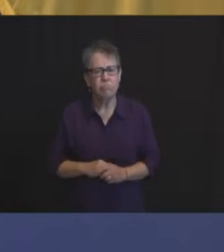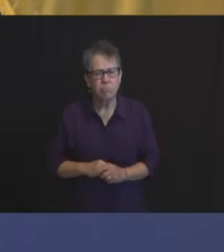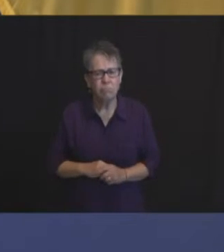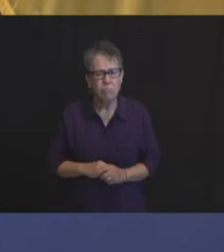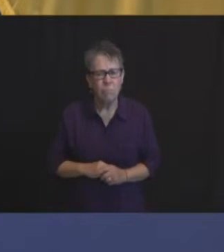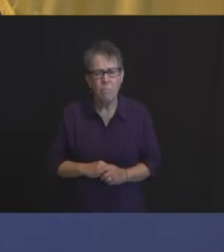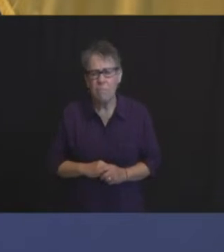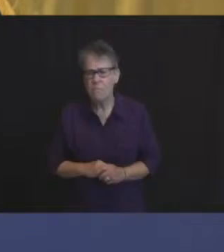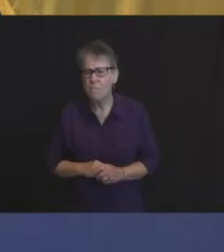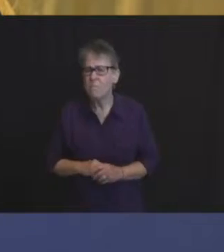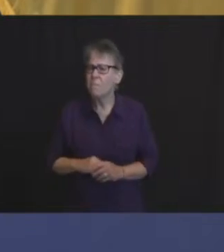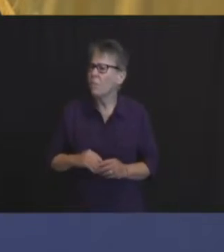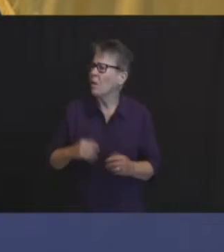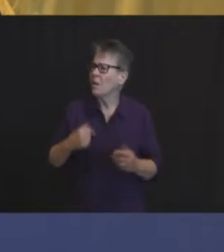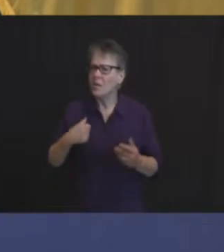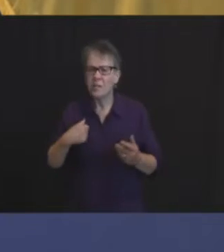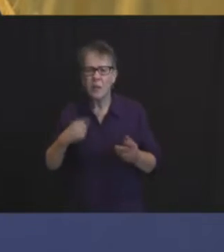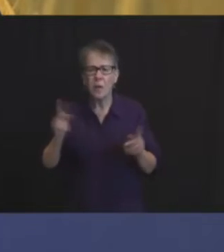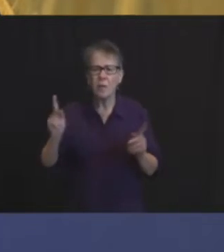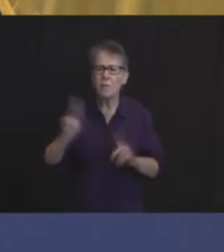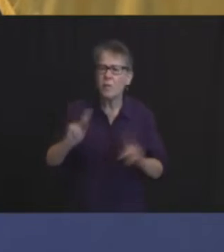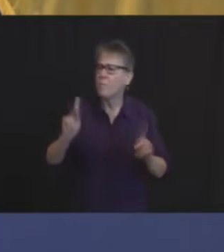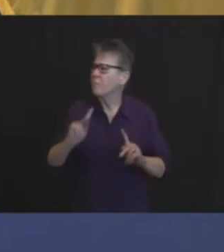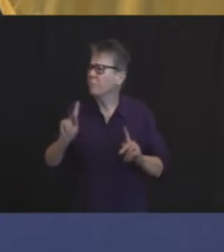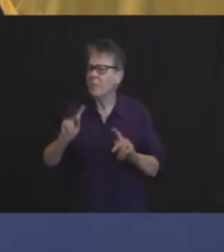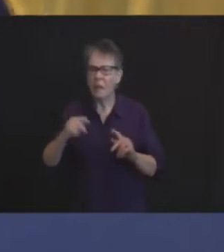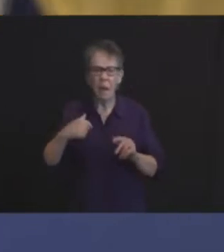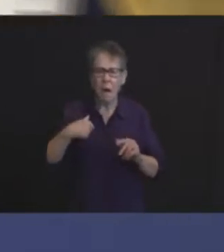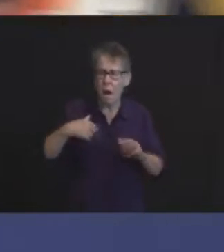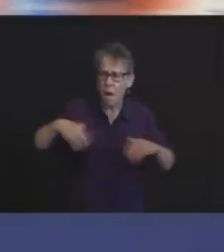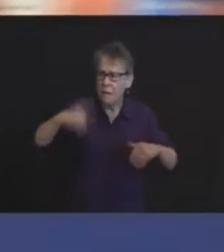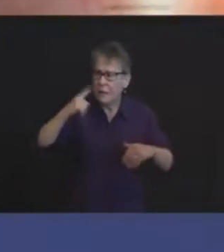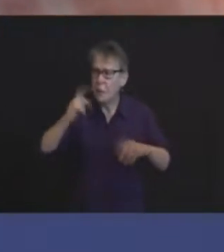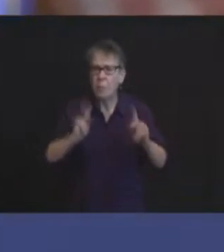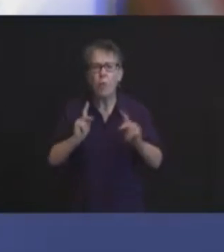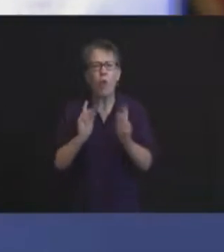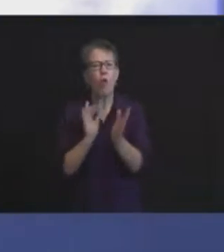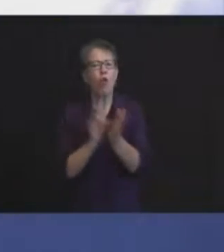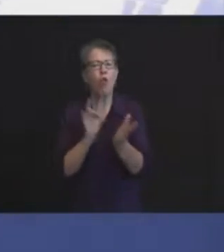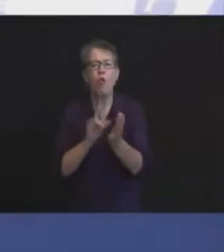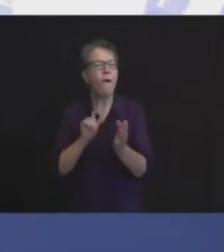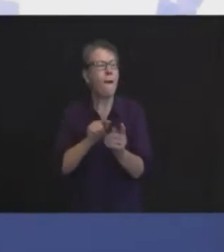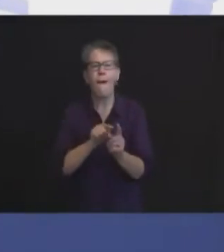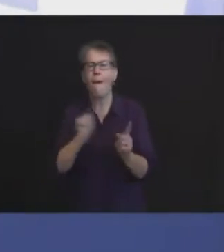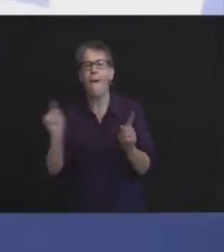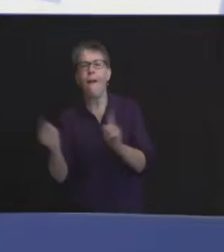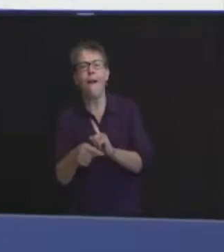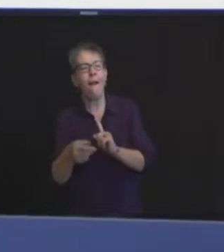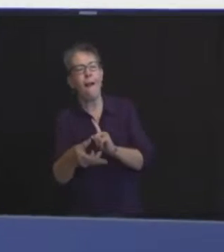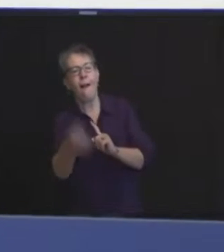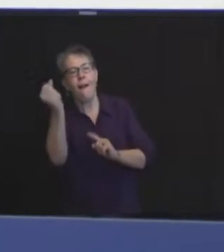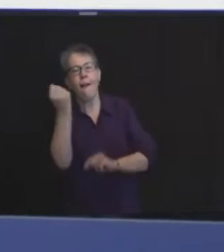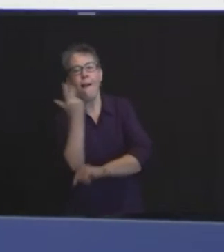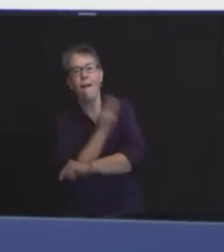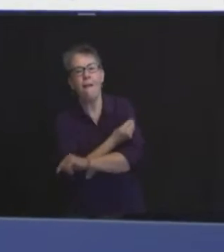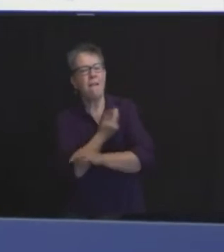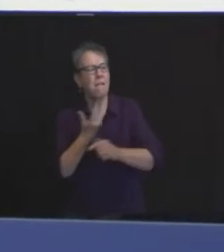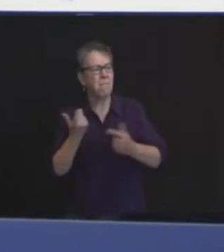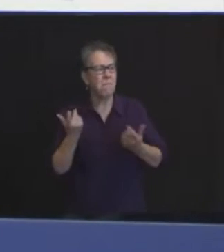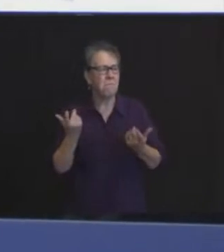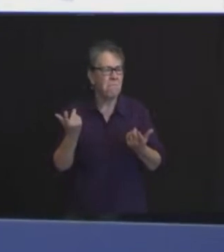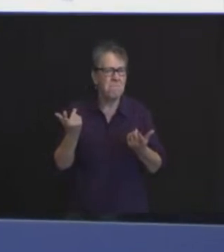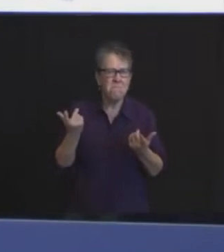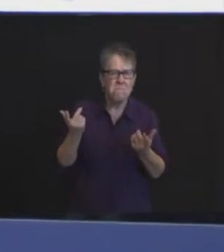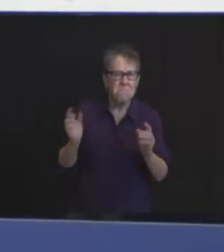pretty controlled. Pretty controlled. It's pretty controlled. I have to say, people are being really pretty good about it. You can tell by the percentages of people